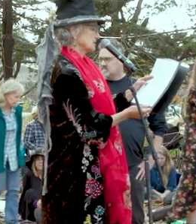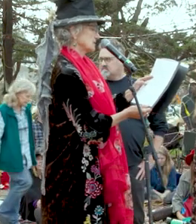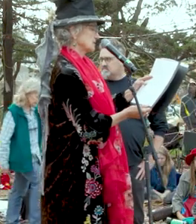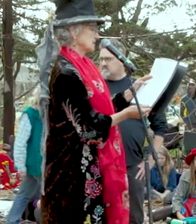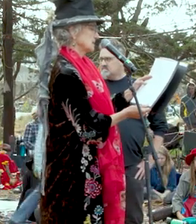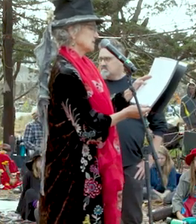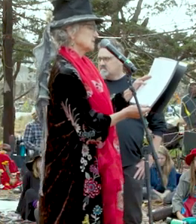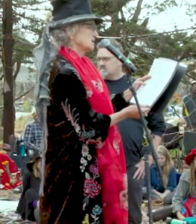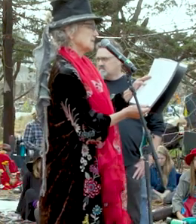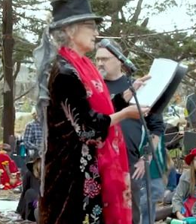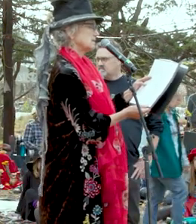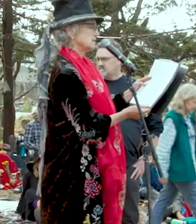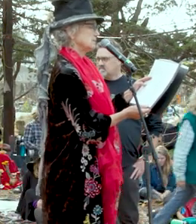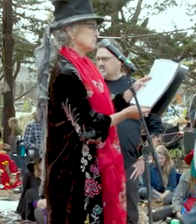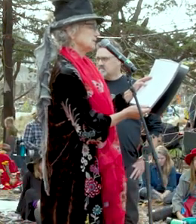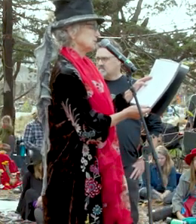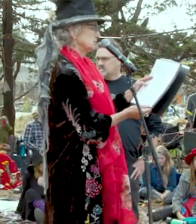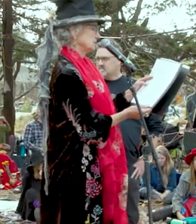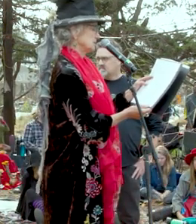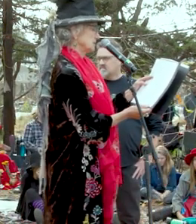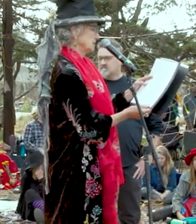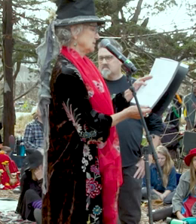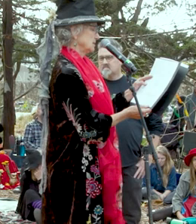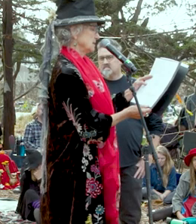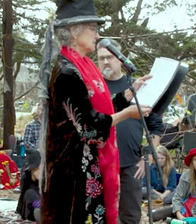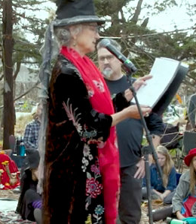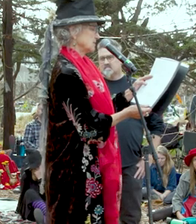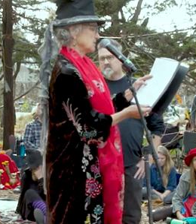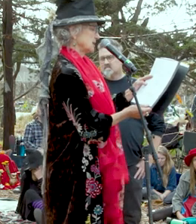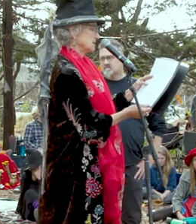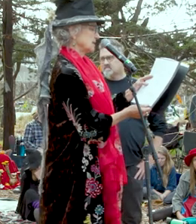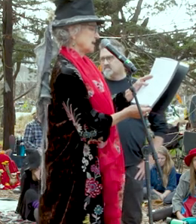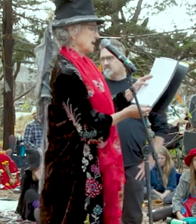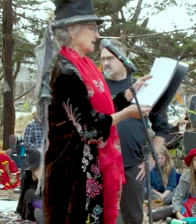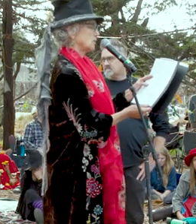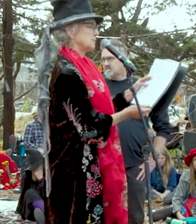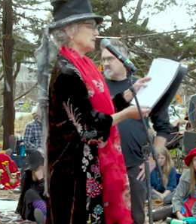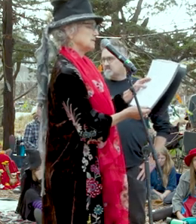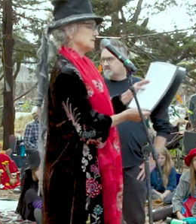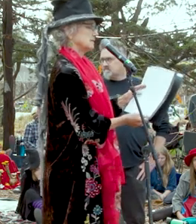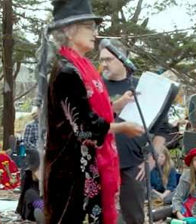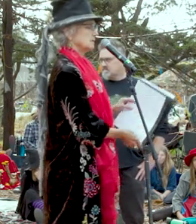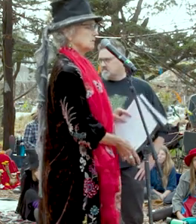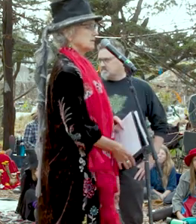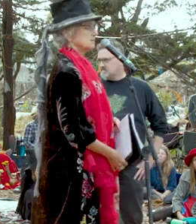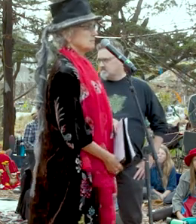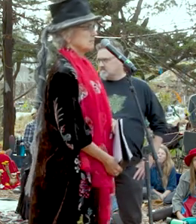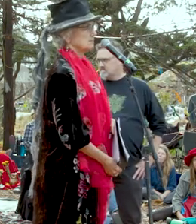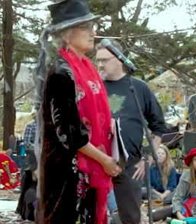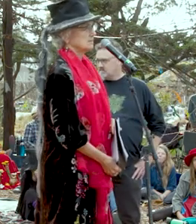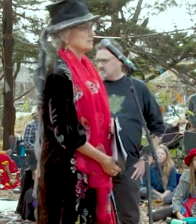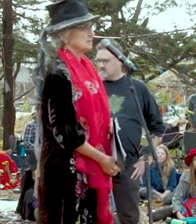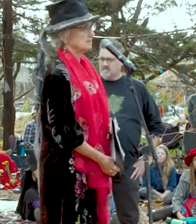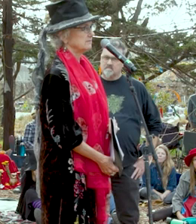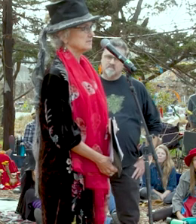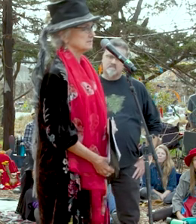Schwartz. Sarah Pugh. Sarah Jane Hakopian. What is